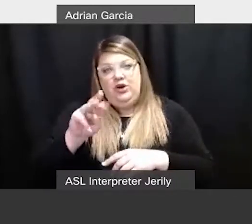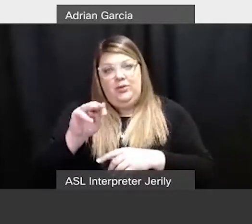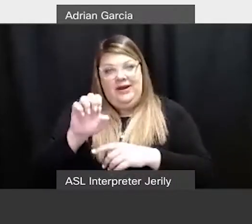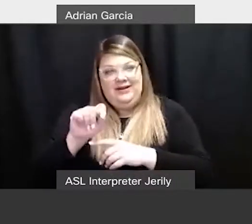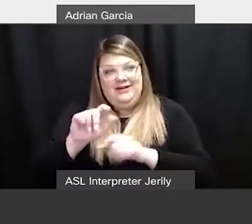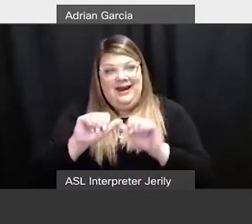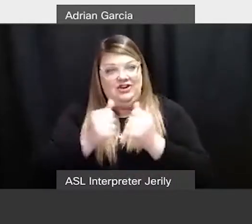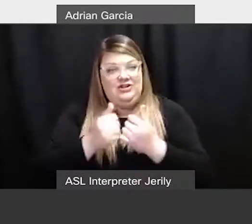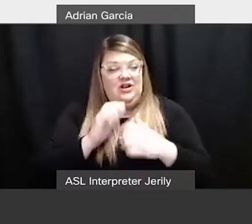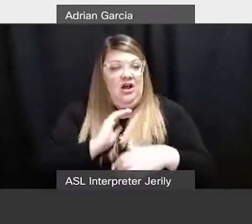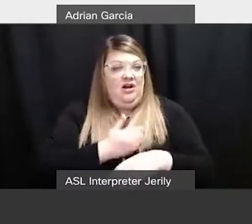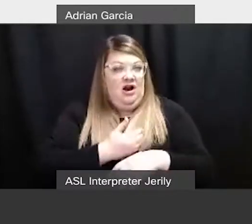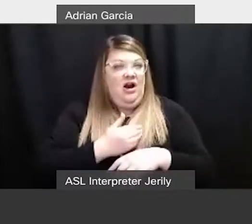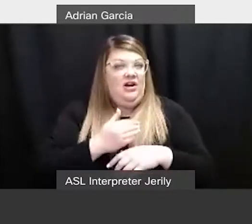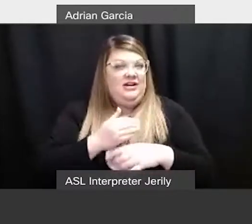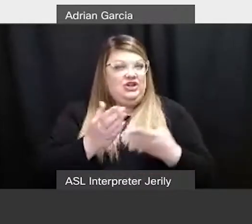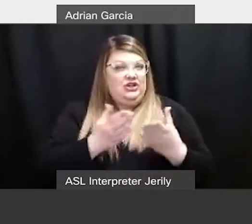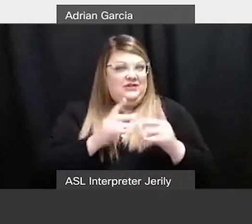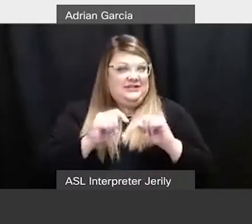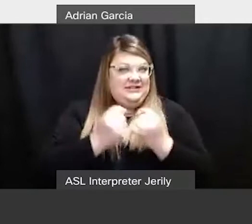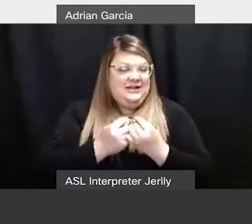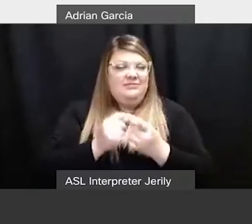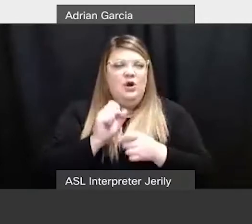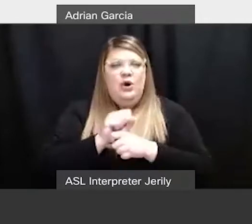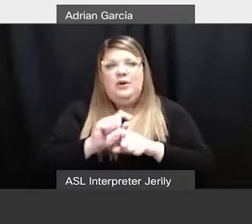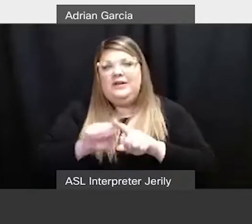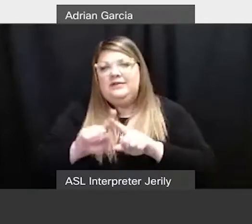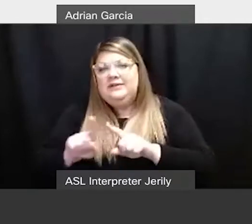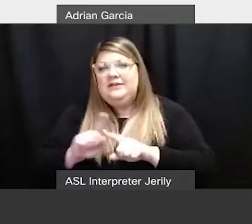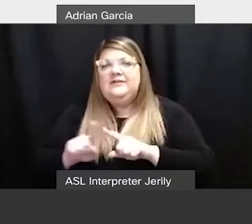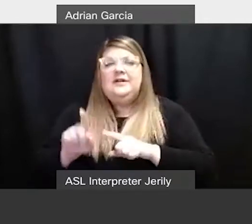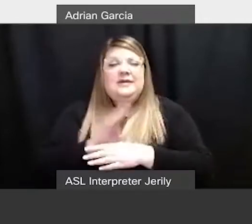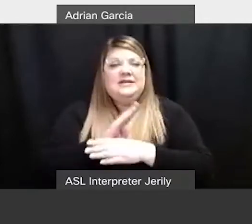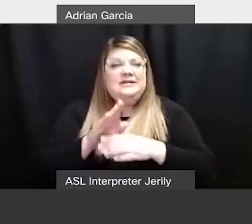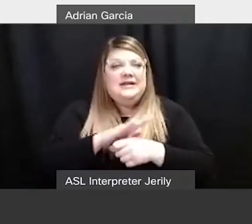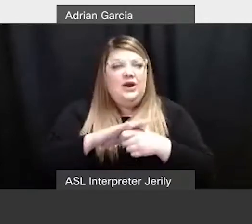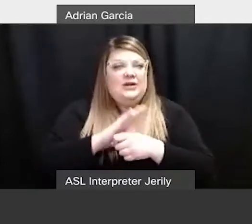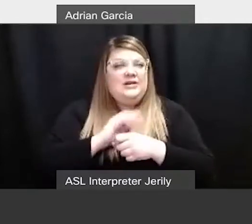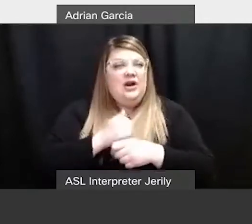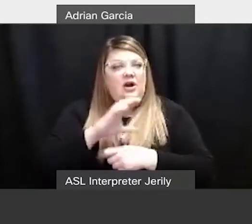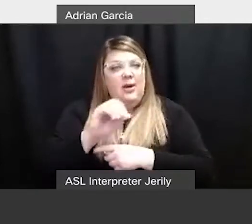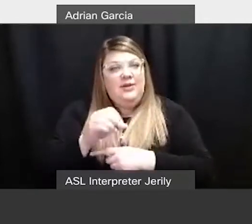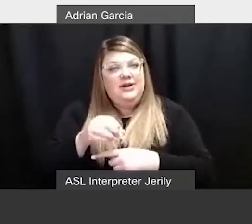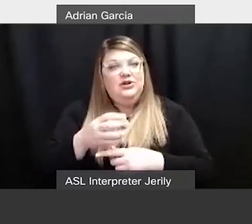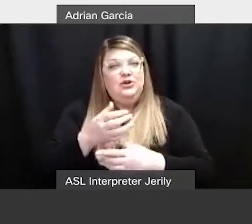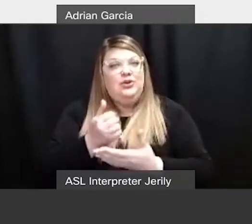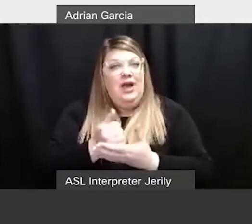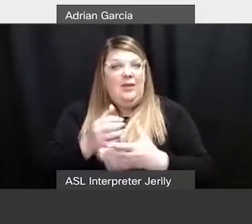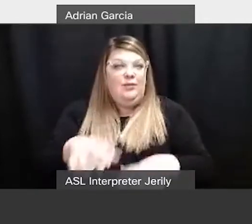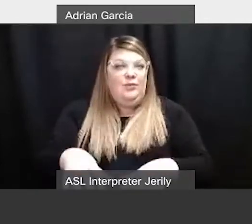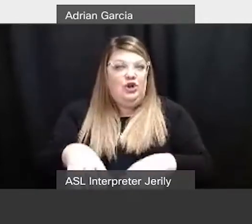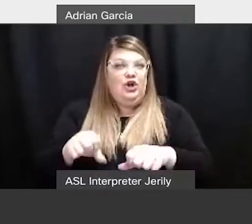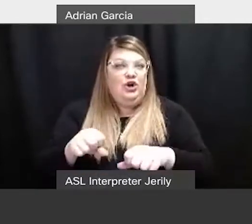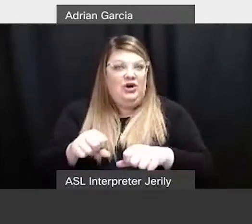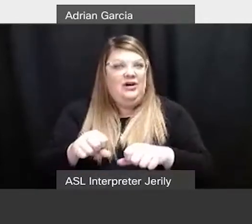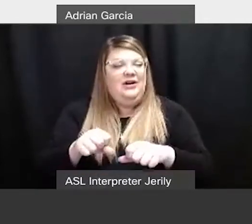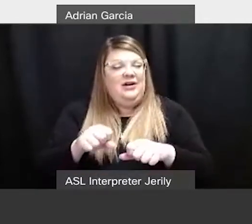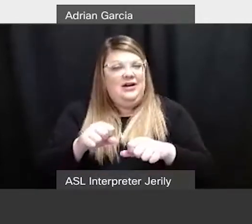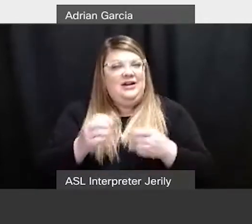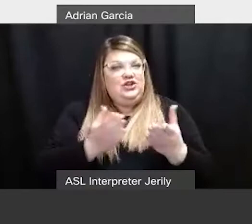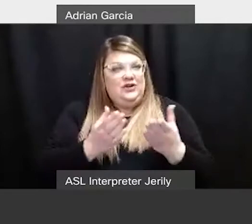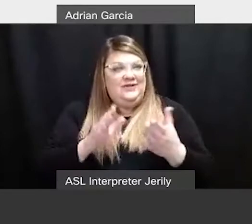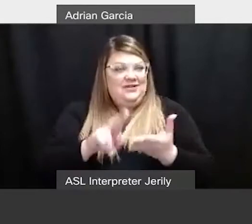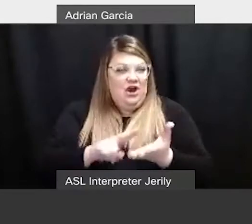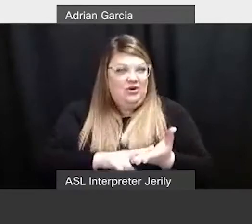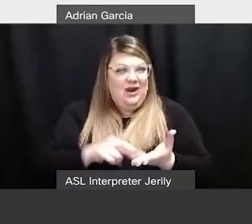services team. So I work with a few different business areas within our company to help procure the services contracts that they need.